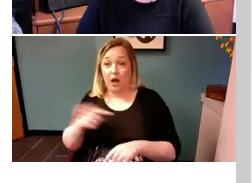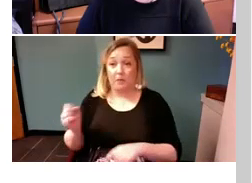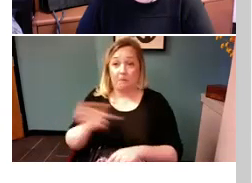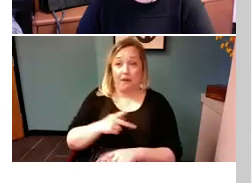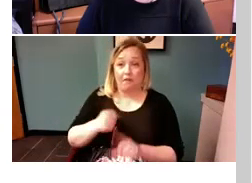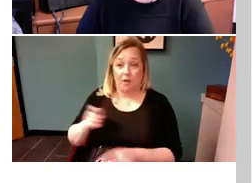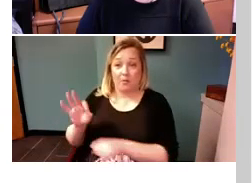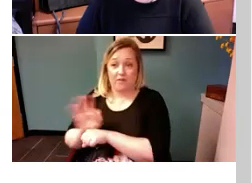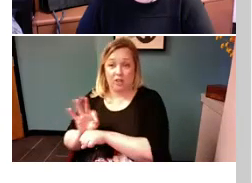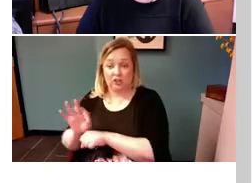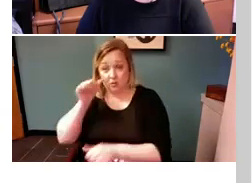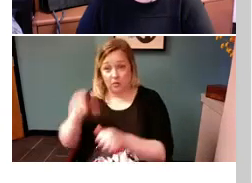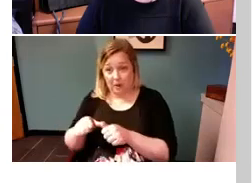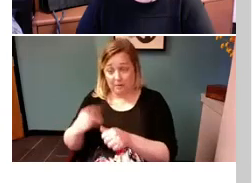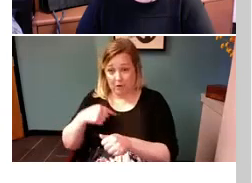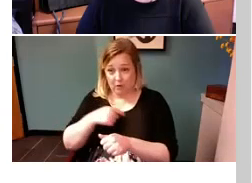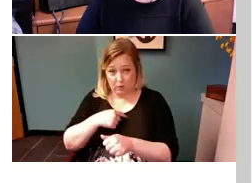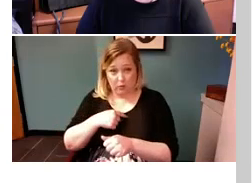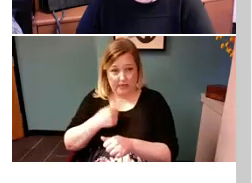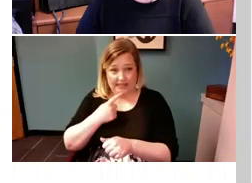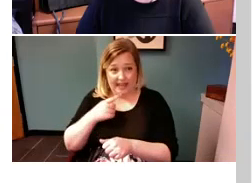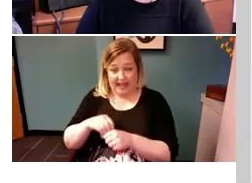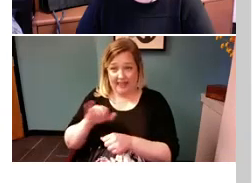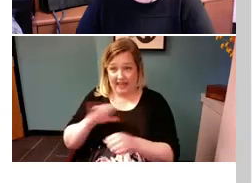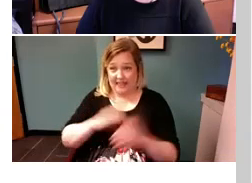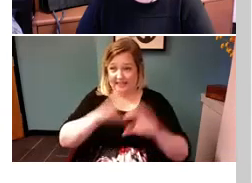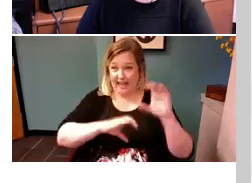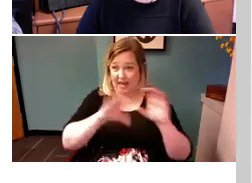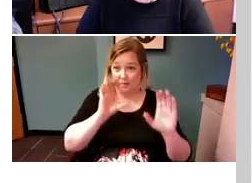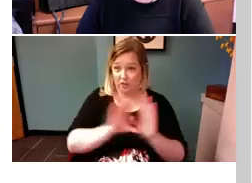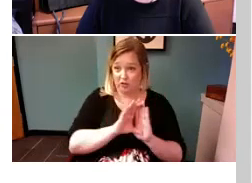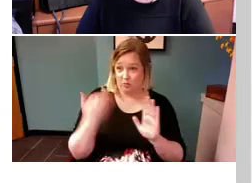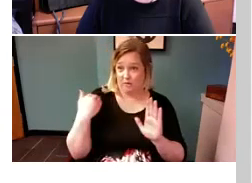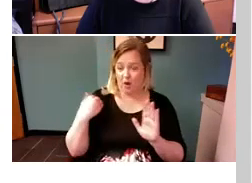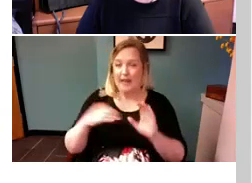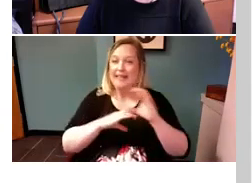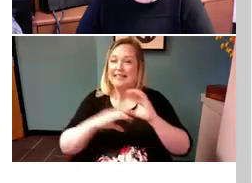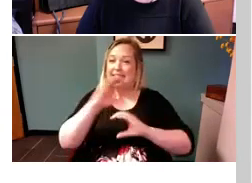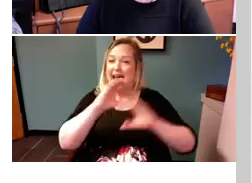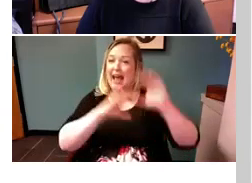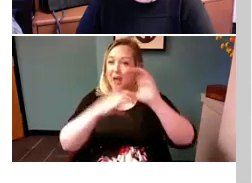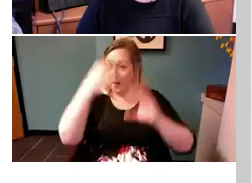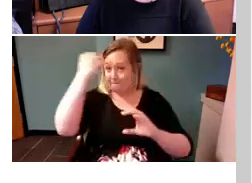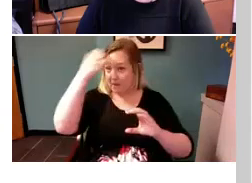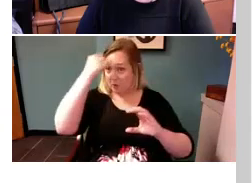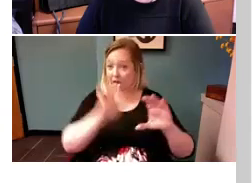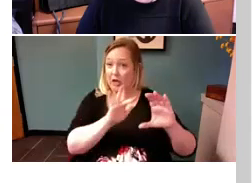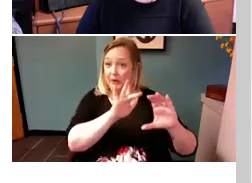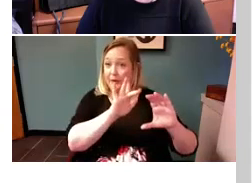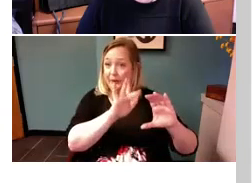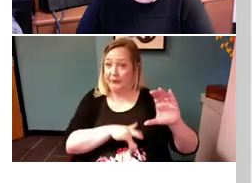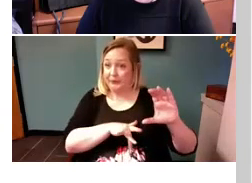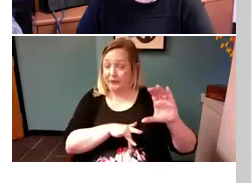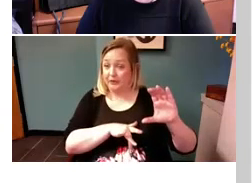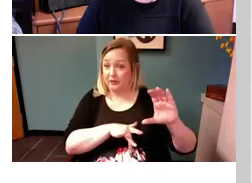diagram, stack diagram before, the stack memory is cleared off. Because we came back from that function call, the